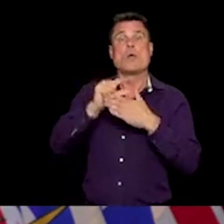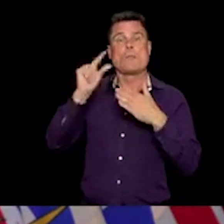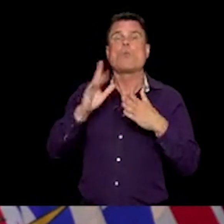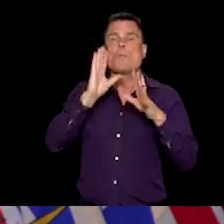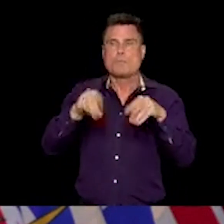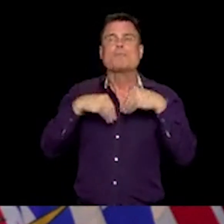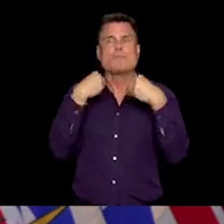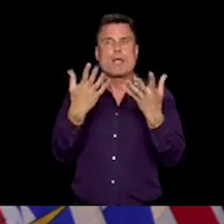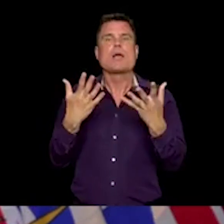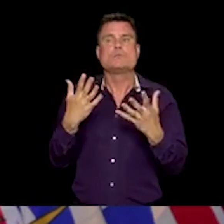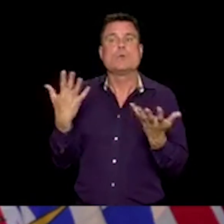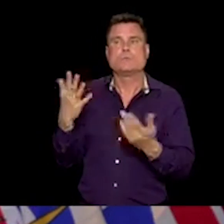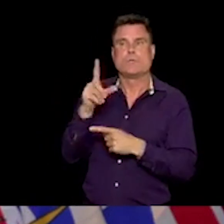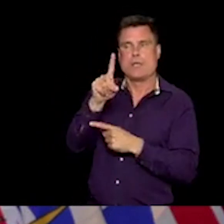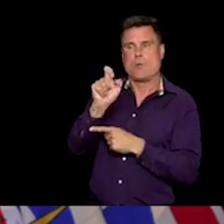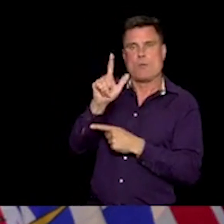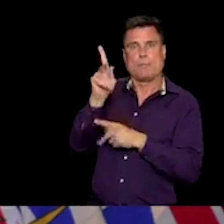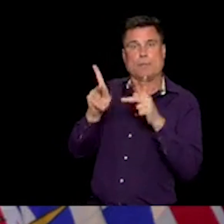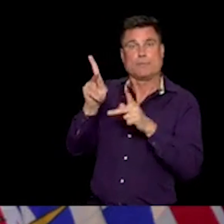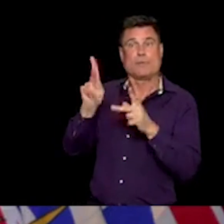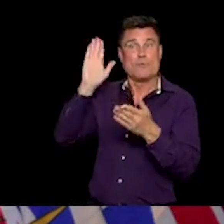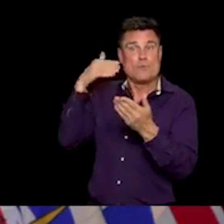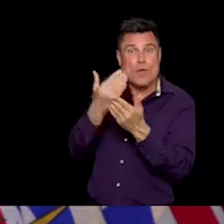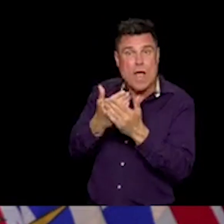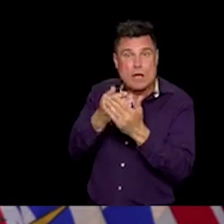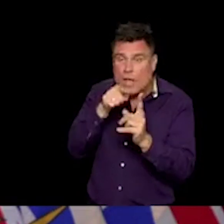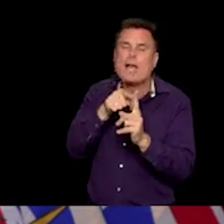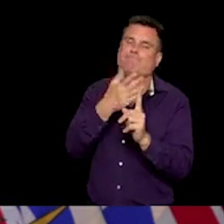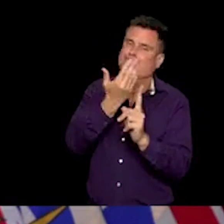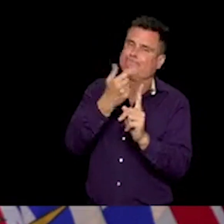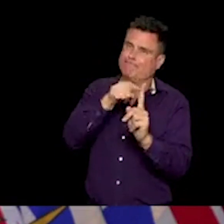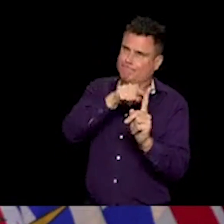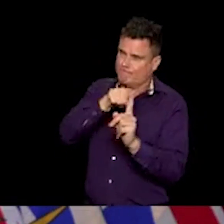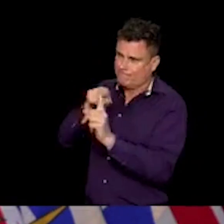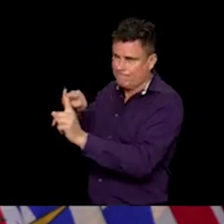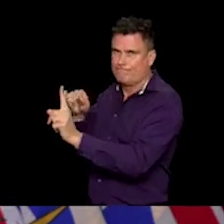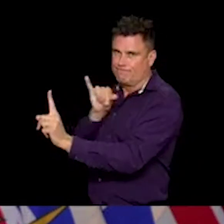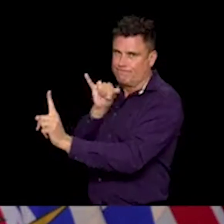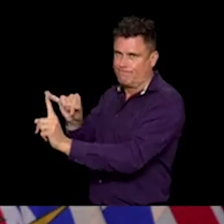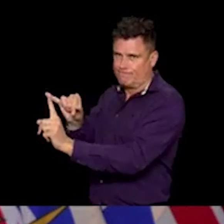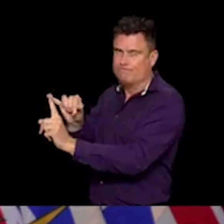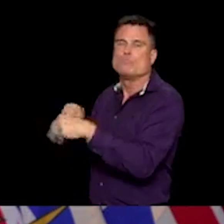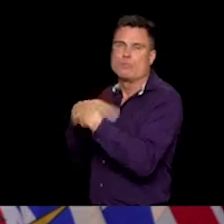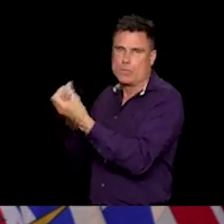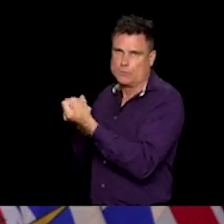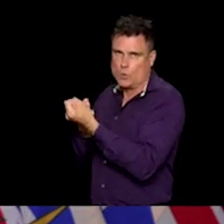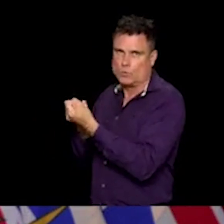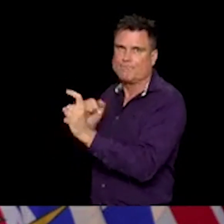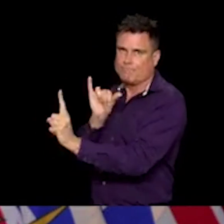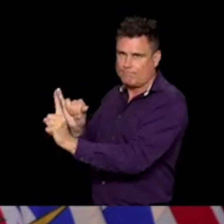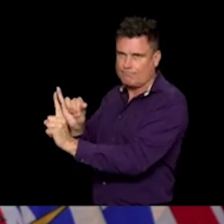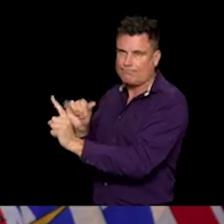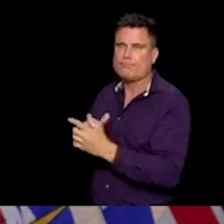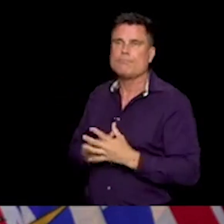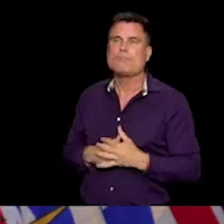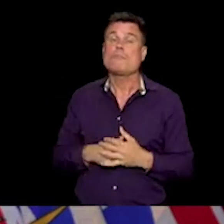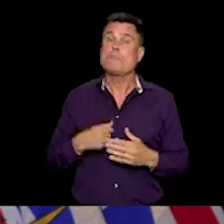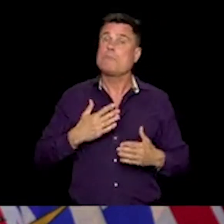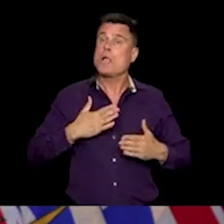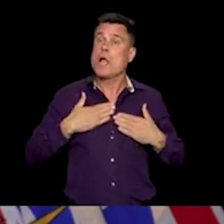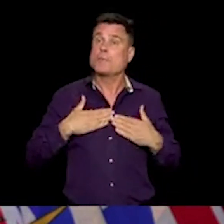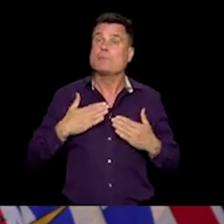had a valid isolation plan. As you know, we continue to have restrictions and require 14 days of self-isolation